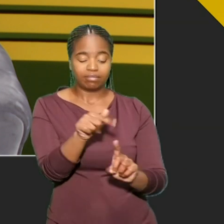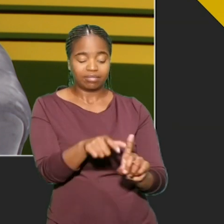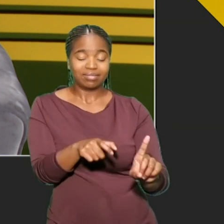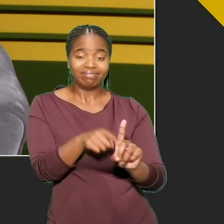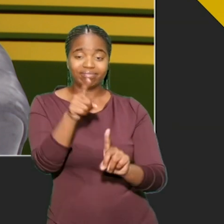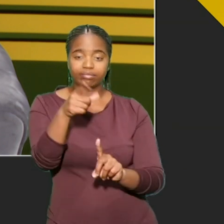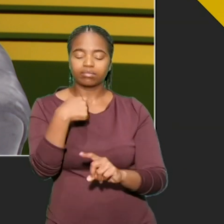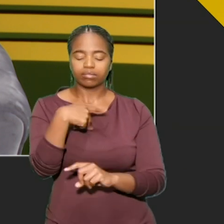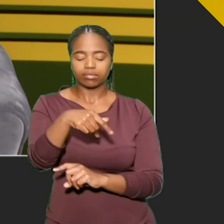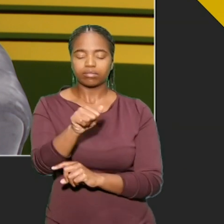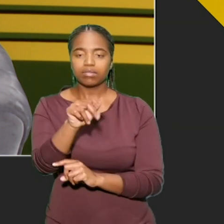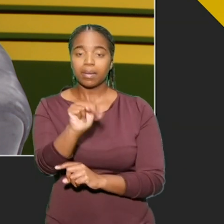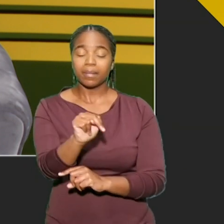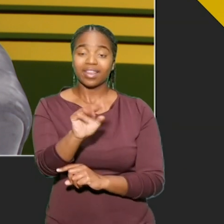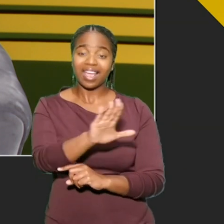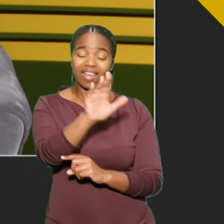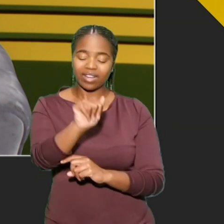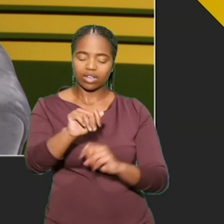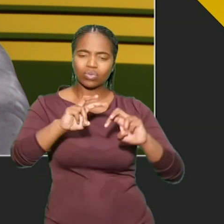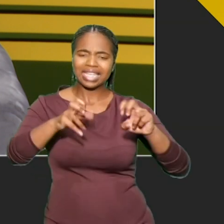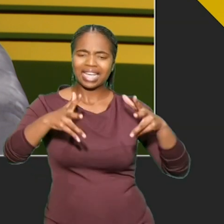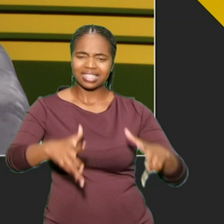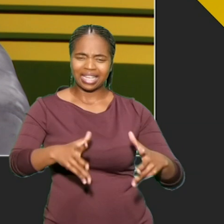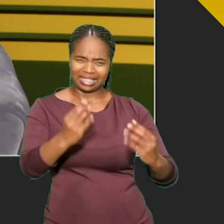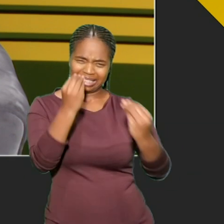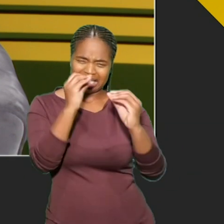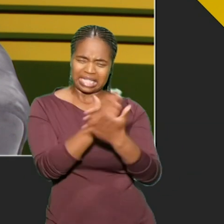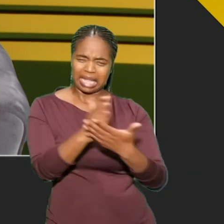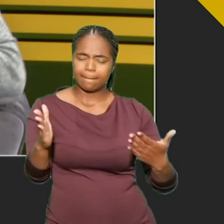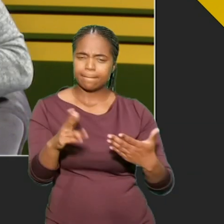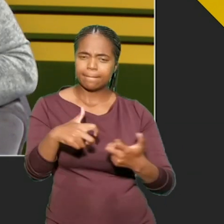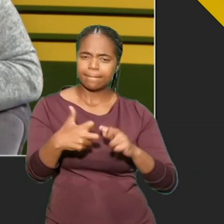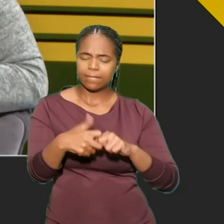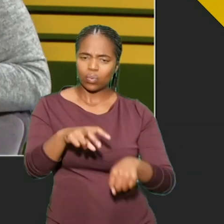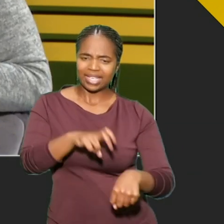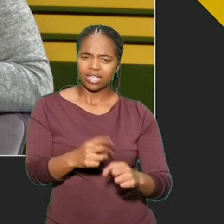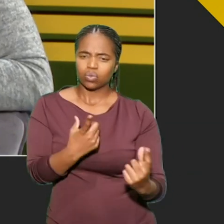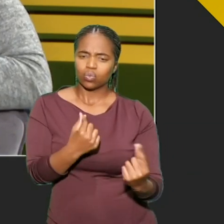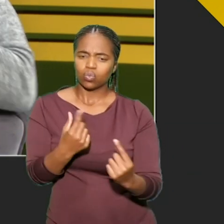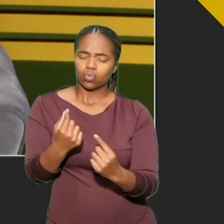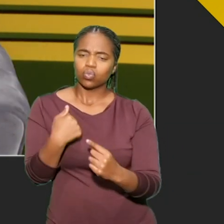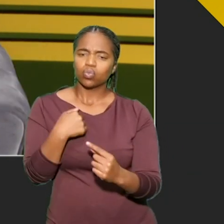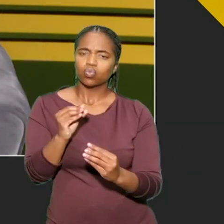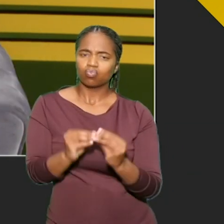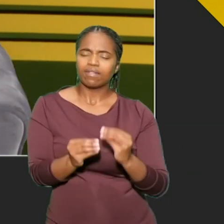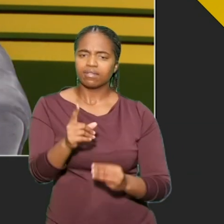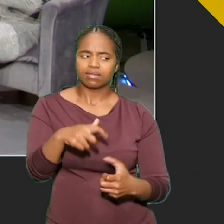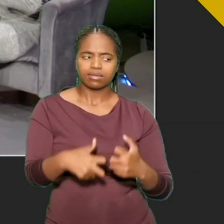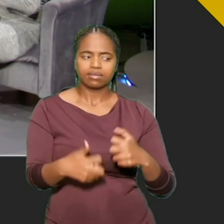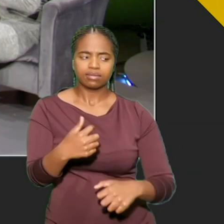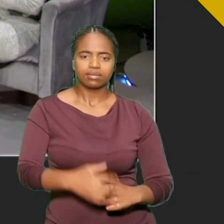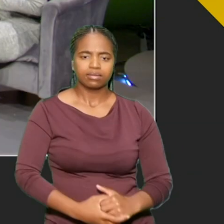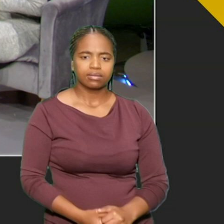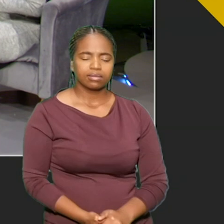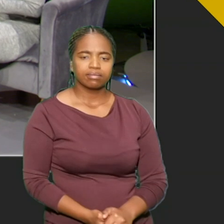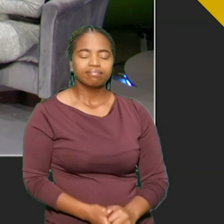who's a Pan-Africanist researcher and an activist. Gore are thuse gore na what are some of the things that we need to be looking at in terms of redressing these legacies. Phethani,